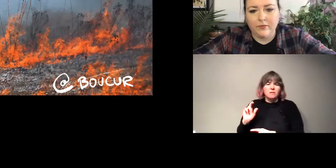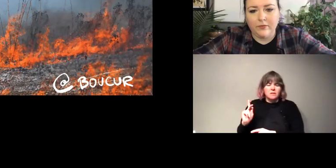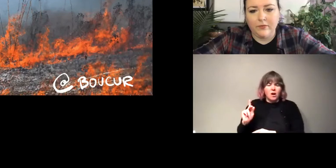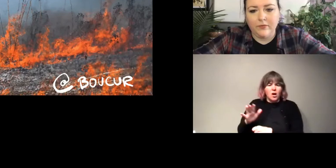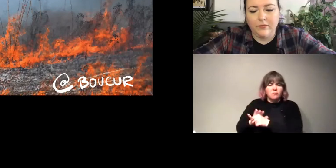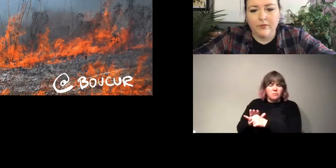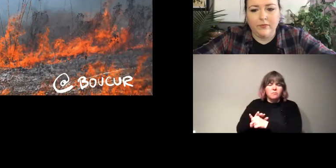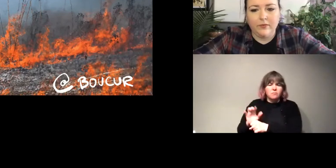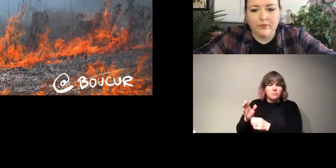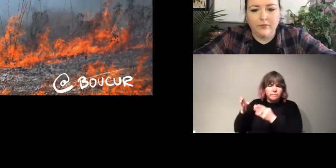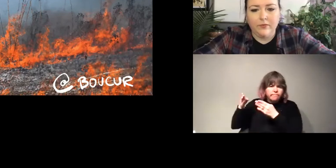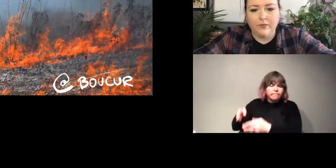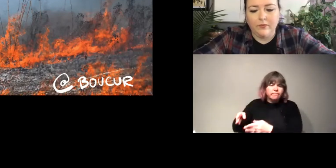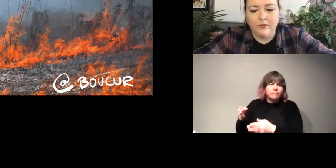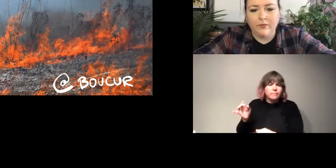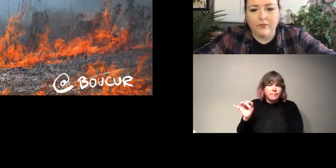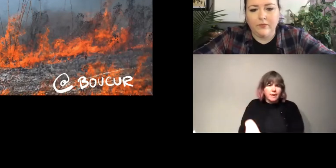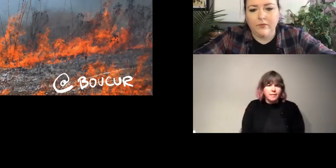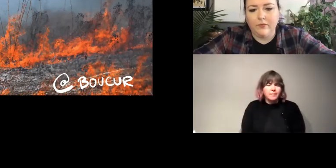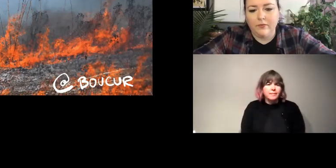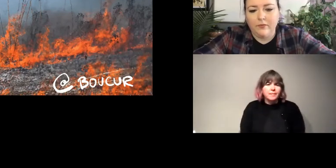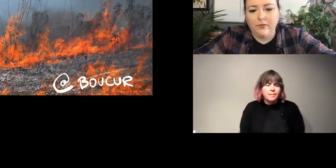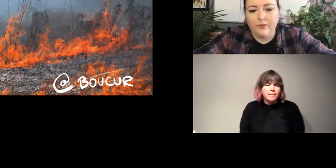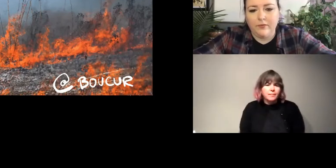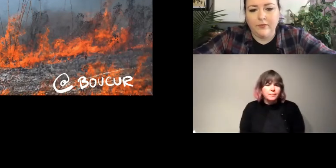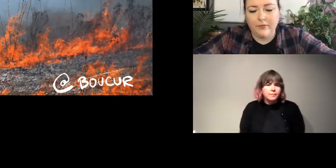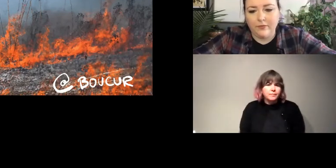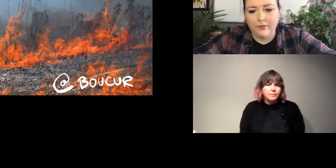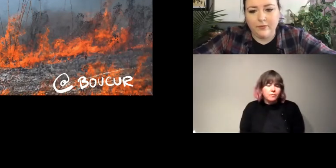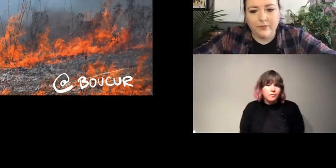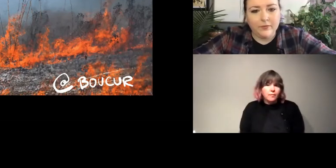on. And so we have these